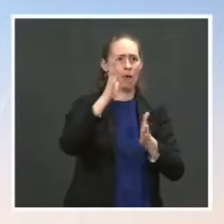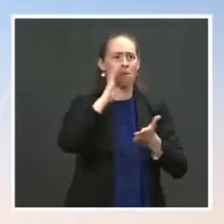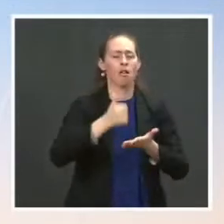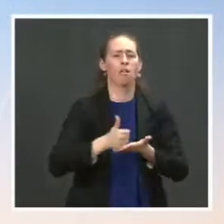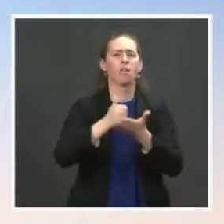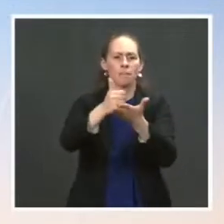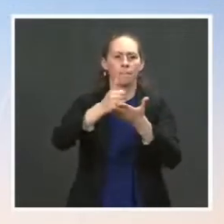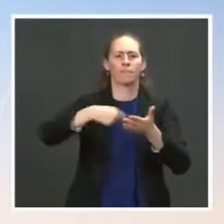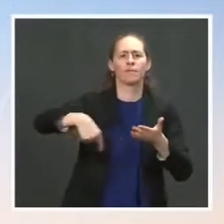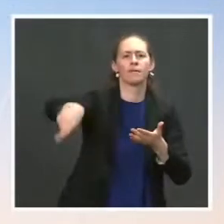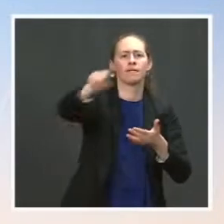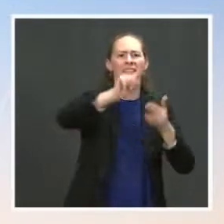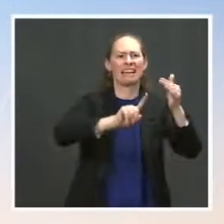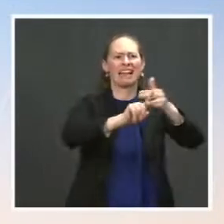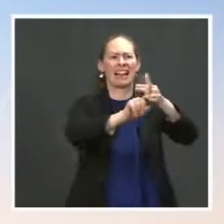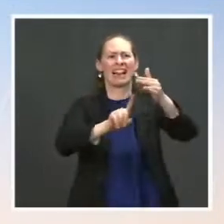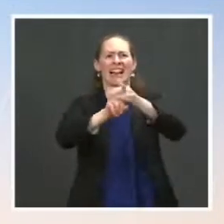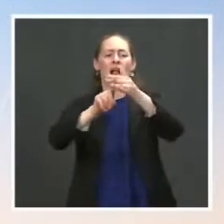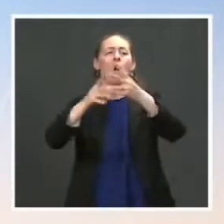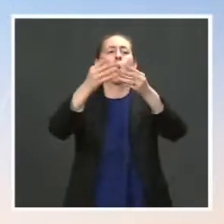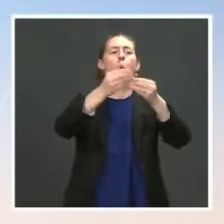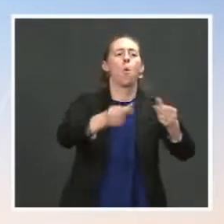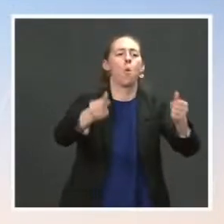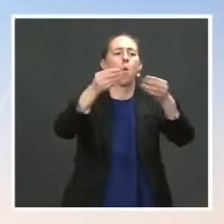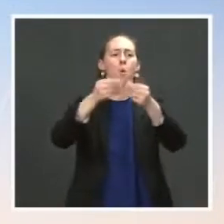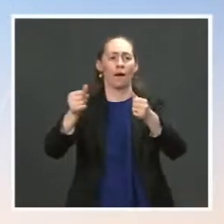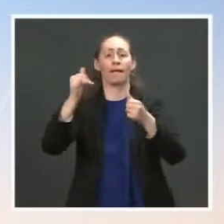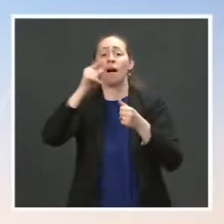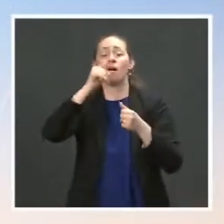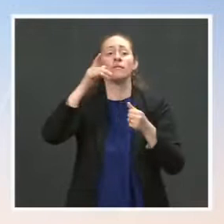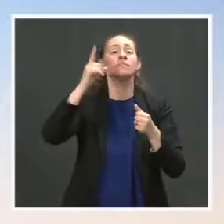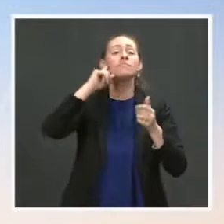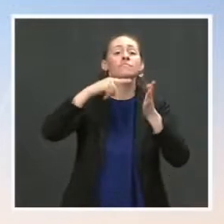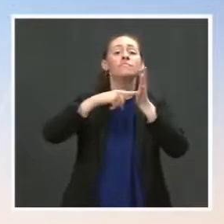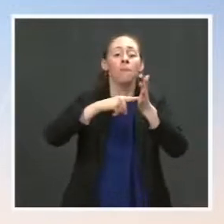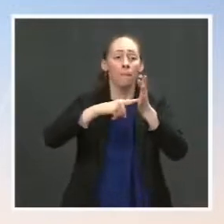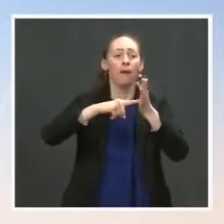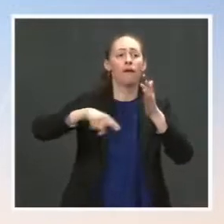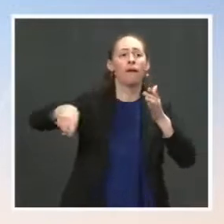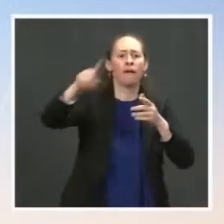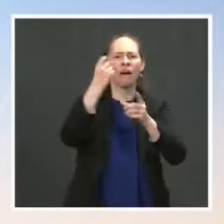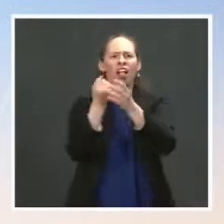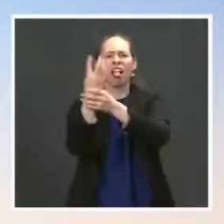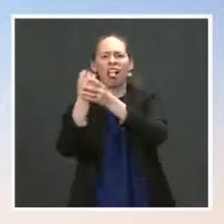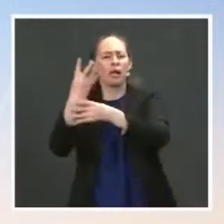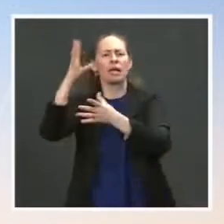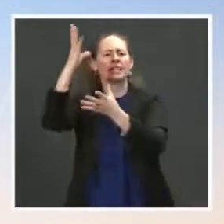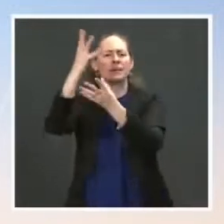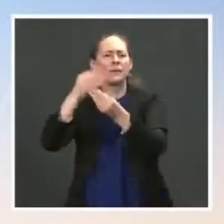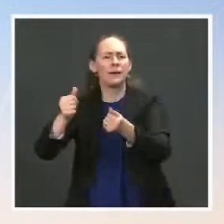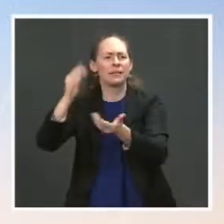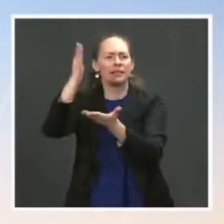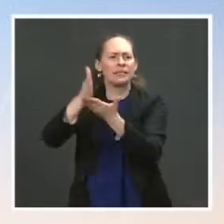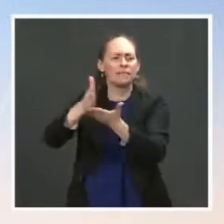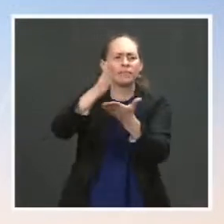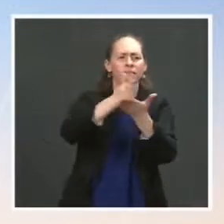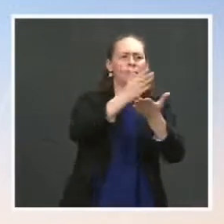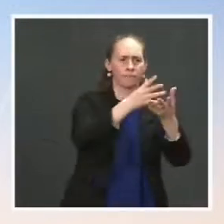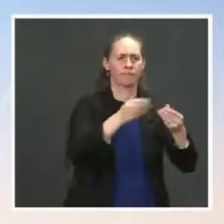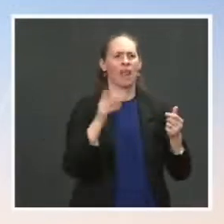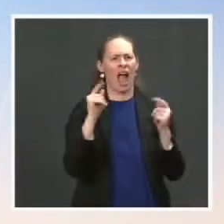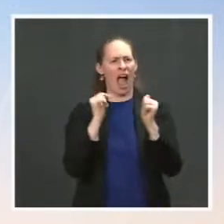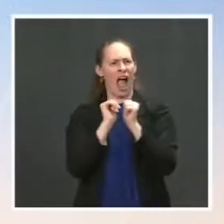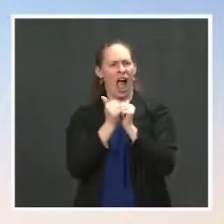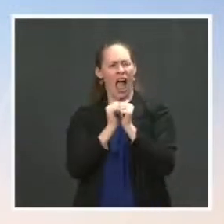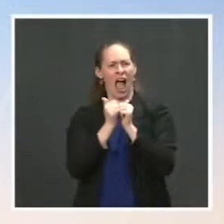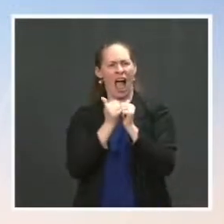neutral power sector by 2035 and a clean energy sector by 2050. It will do that by building modern, sustainable, and